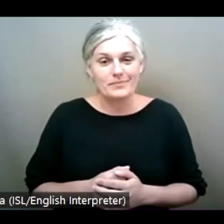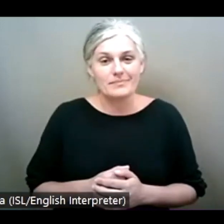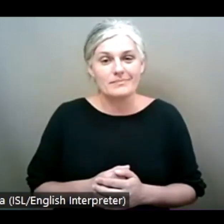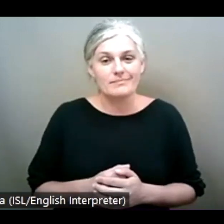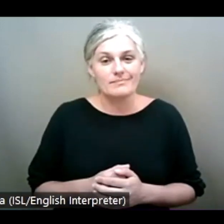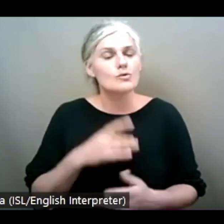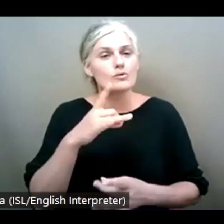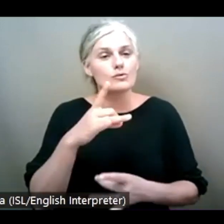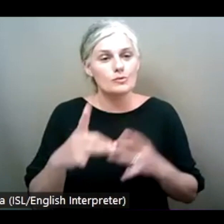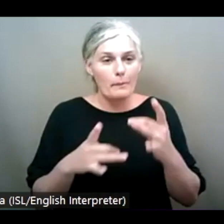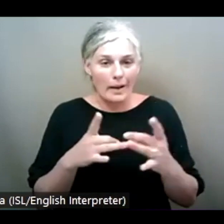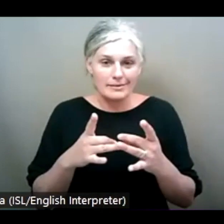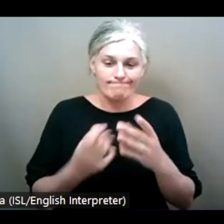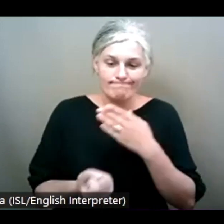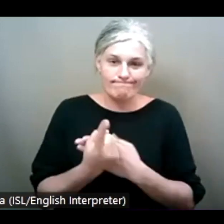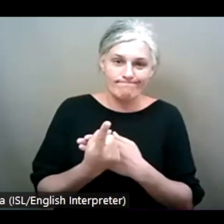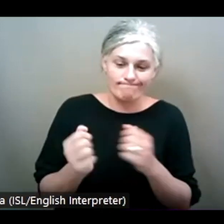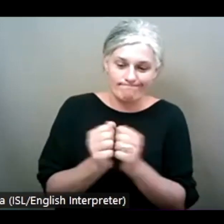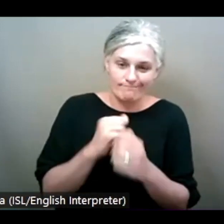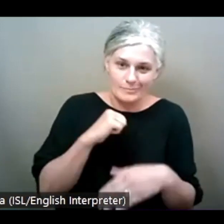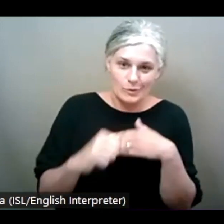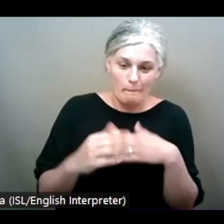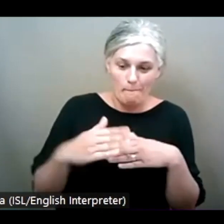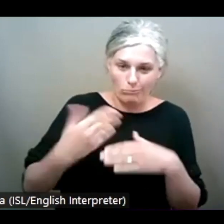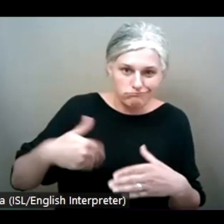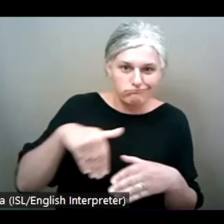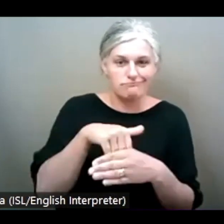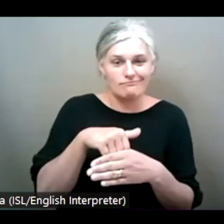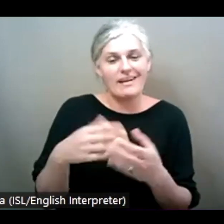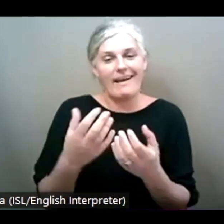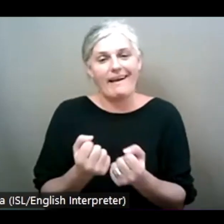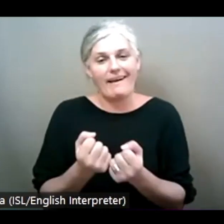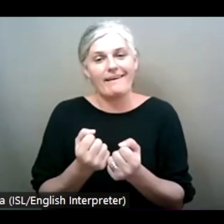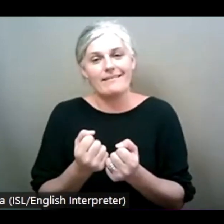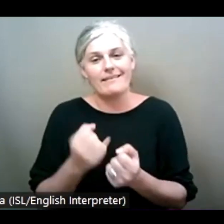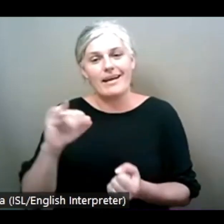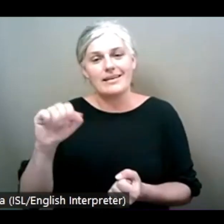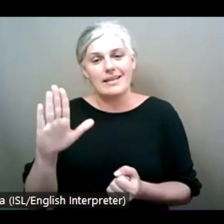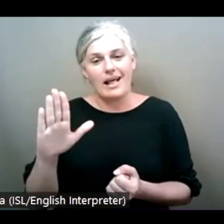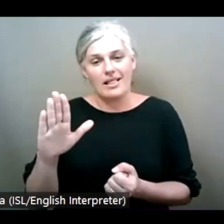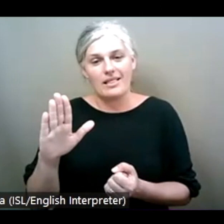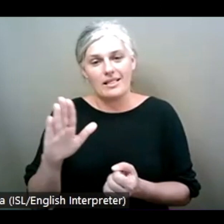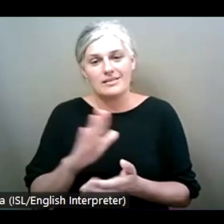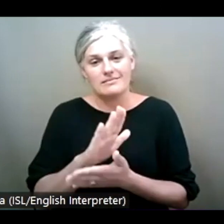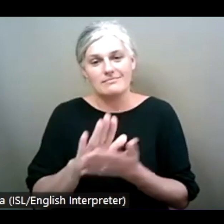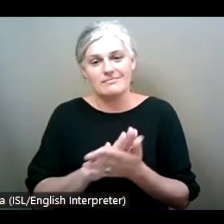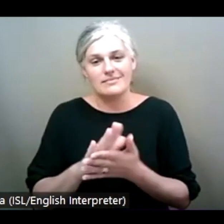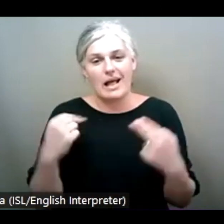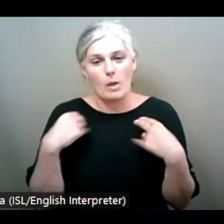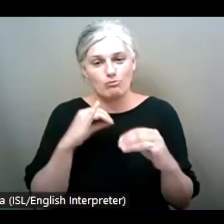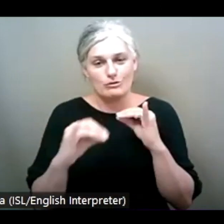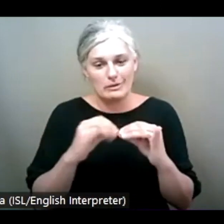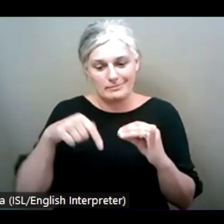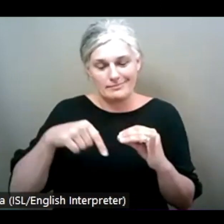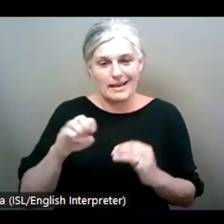event more inclusive, we have the Irish Sign Language interpreter Ella here,